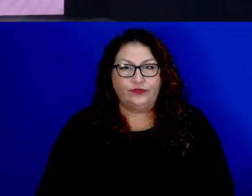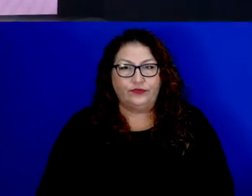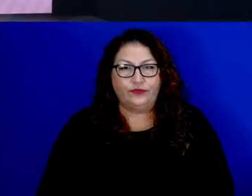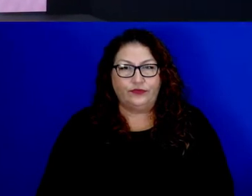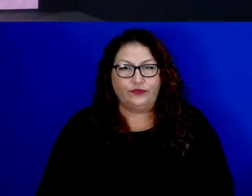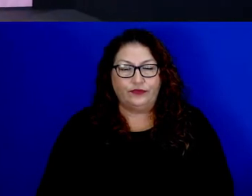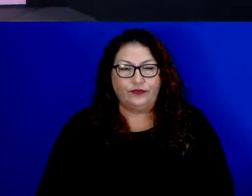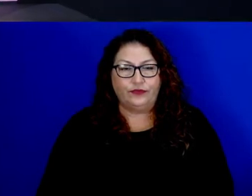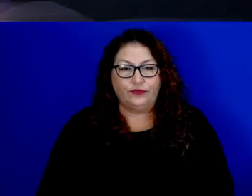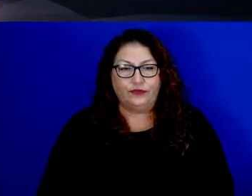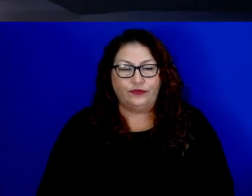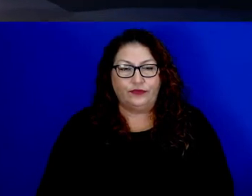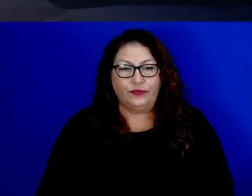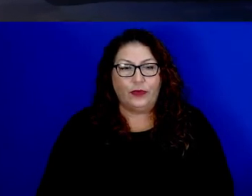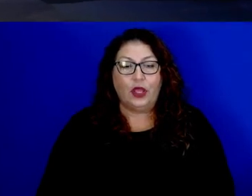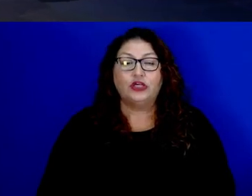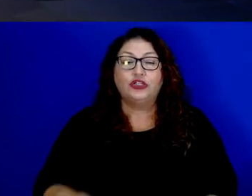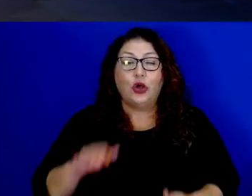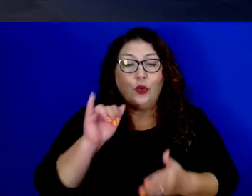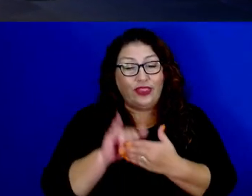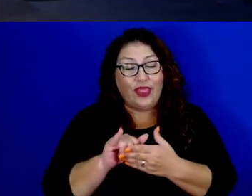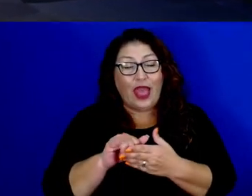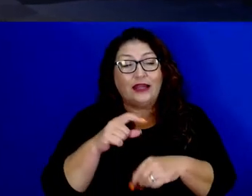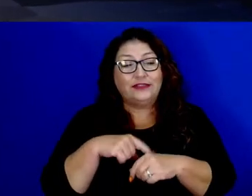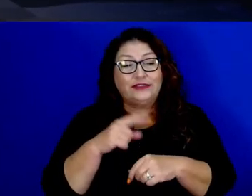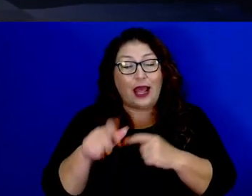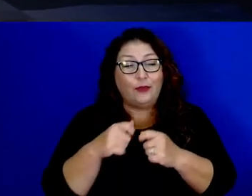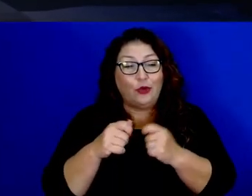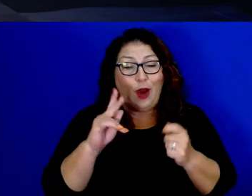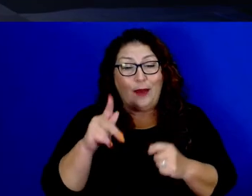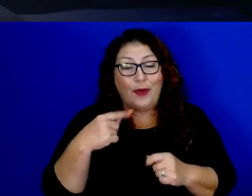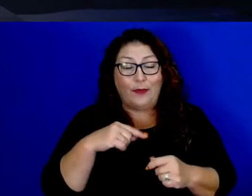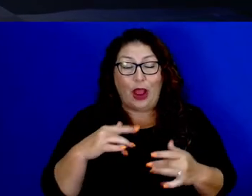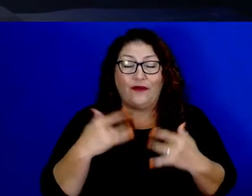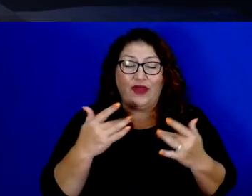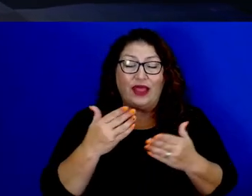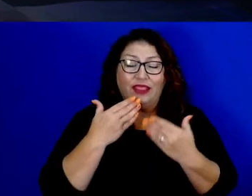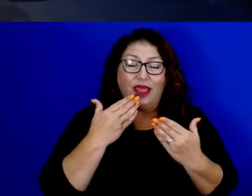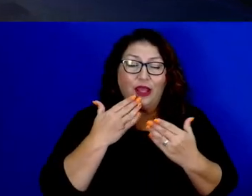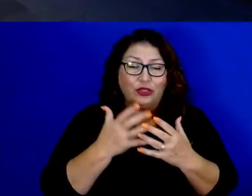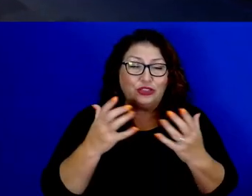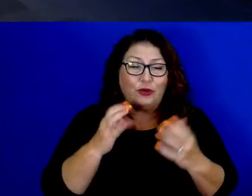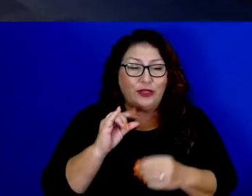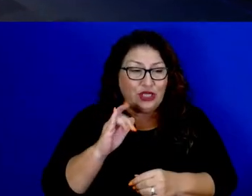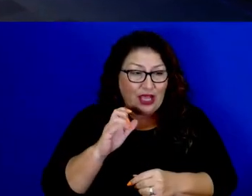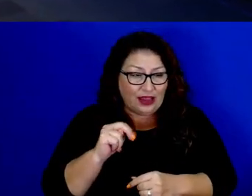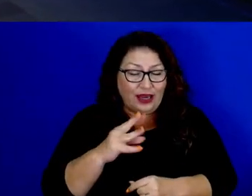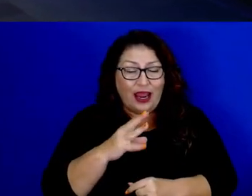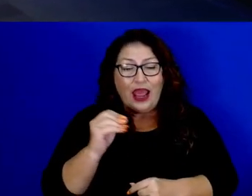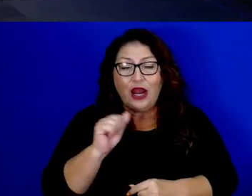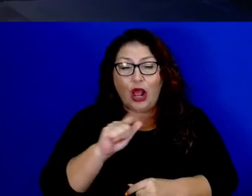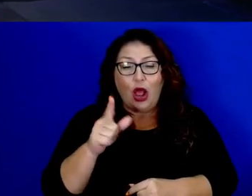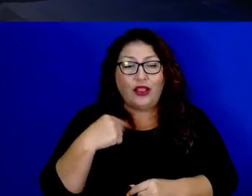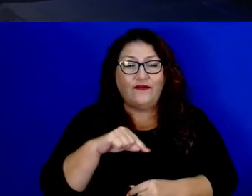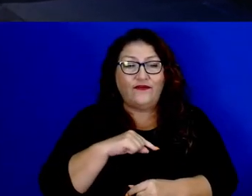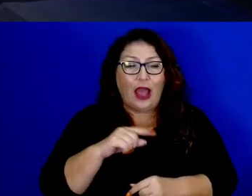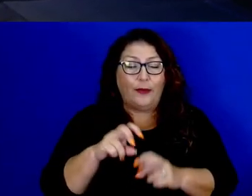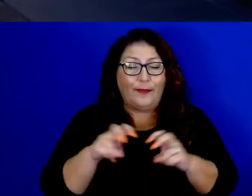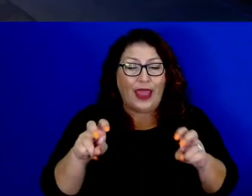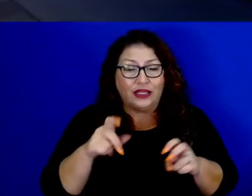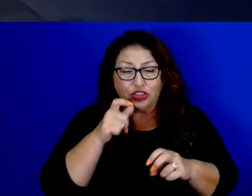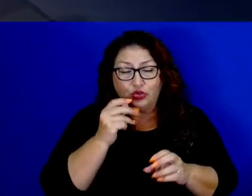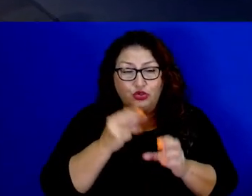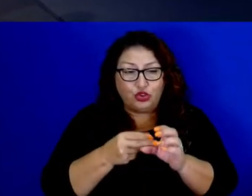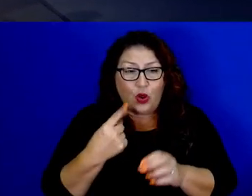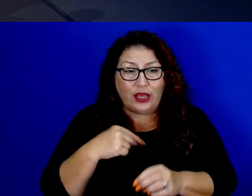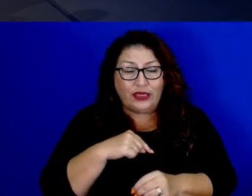So with that, it's time to wrap up our event. Thank you so much to Carleen and to all of our panelists who've joined us and spoken throughout